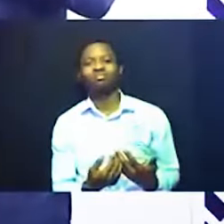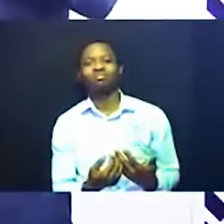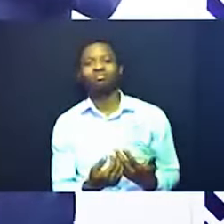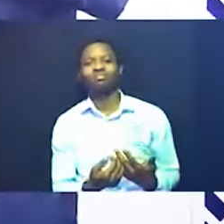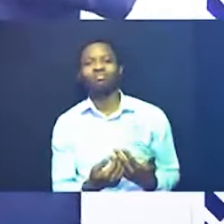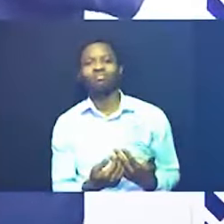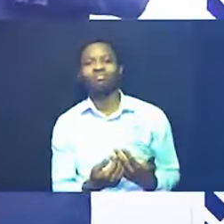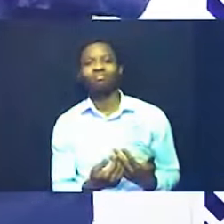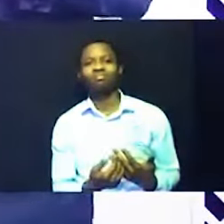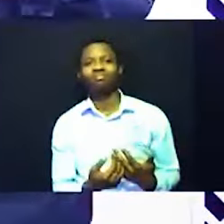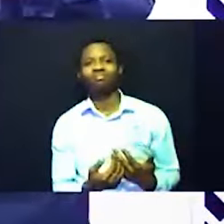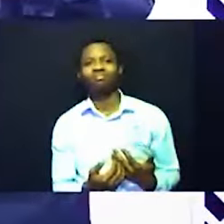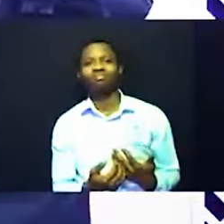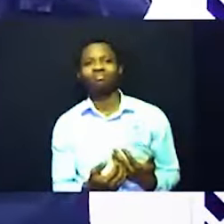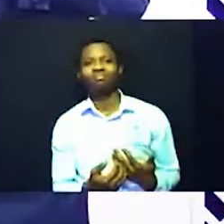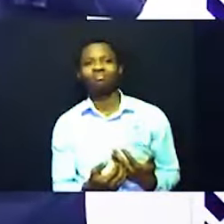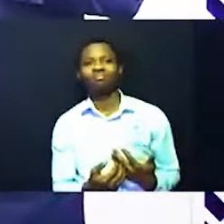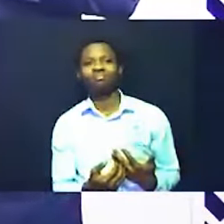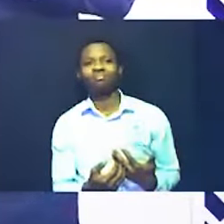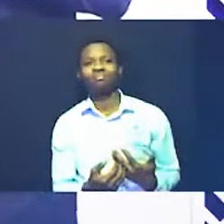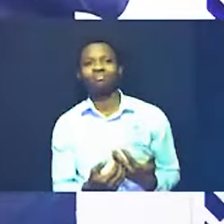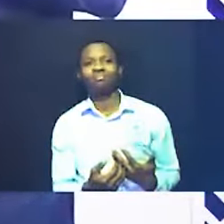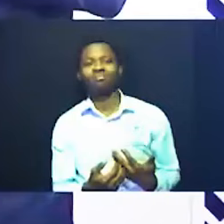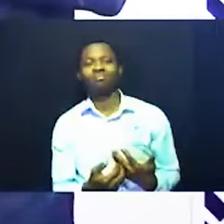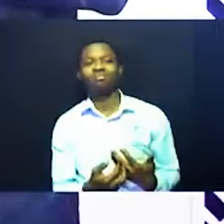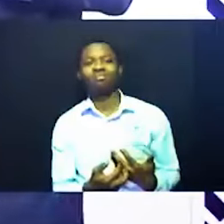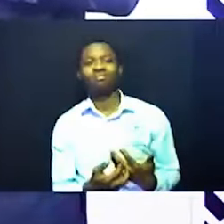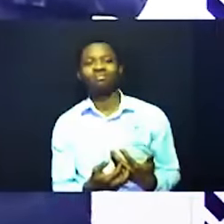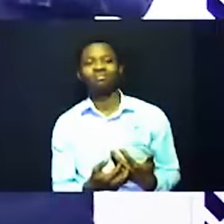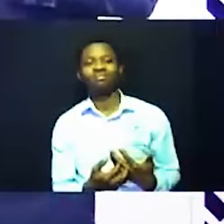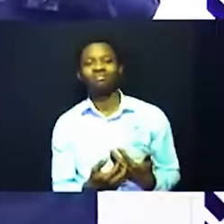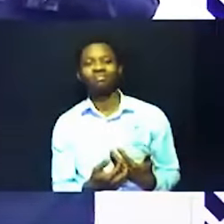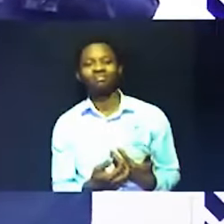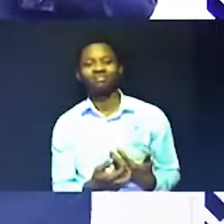man say that is